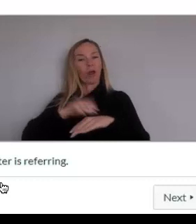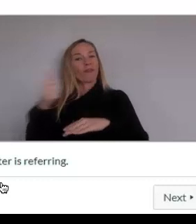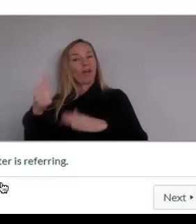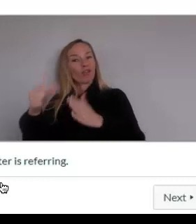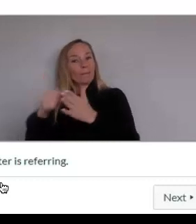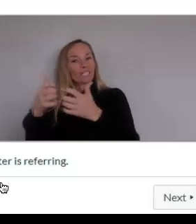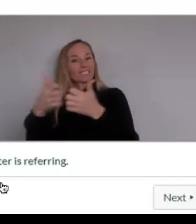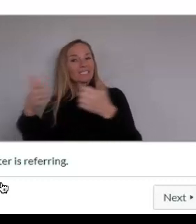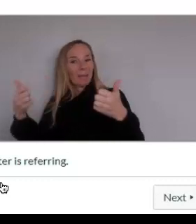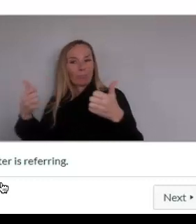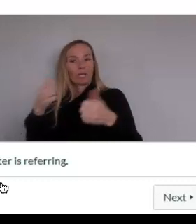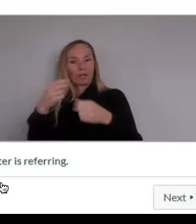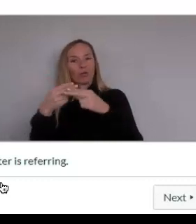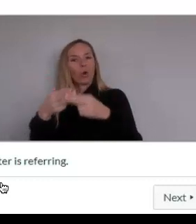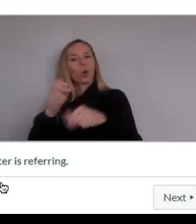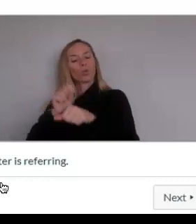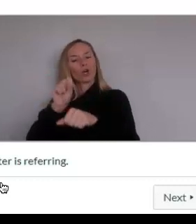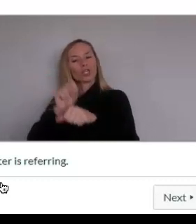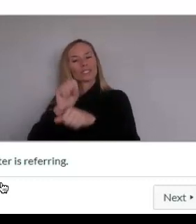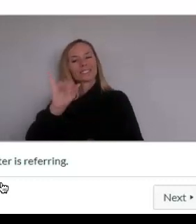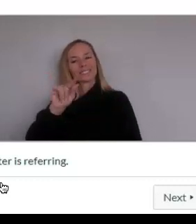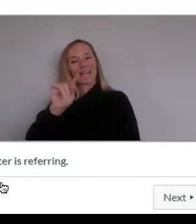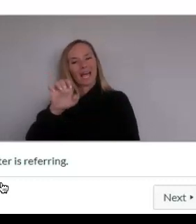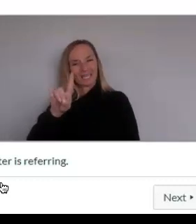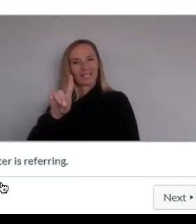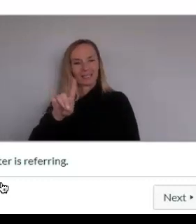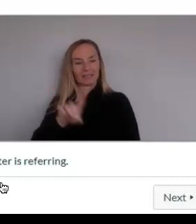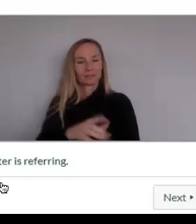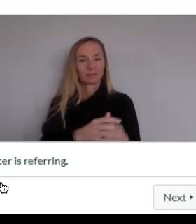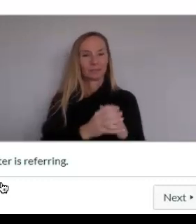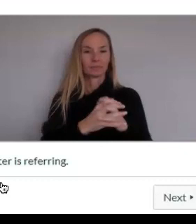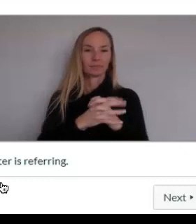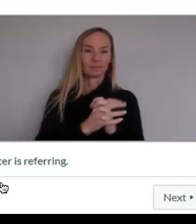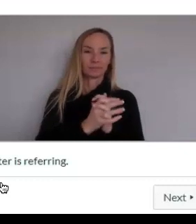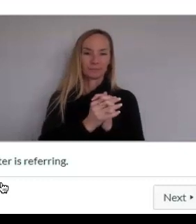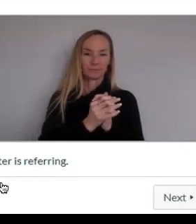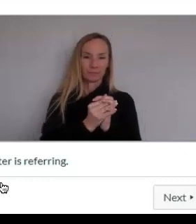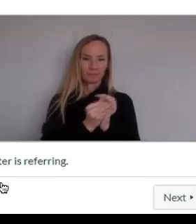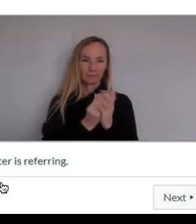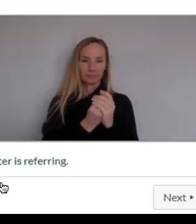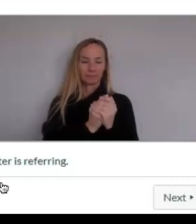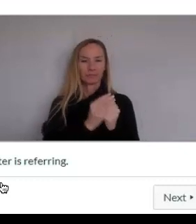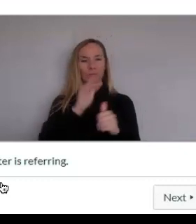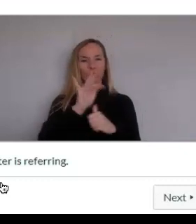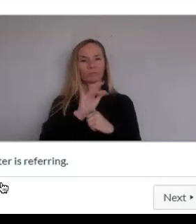page, so at the end of your essay. Okay, so let's go to the MLA style guide.